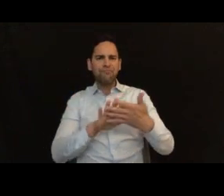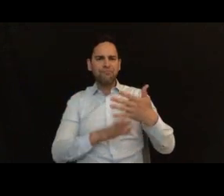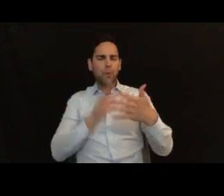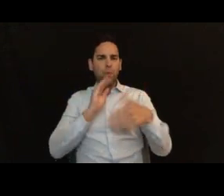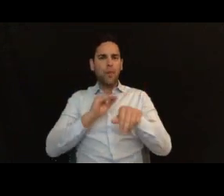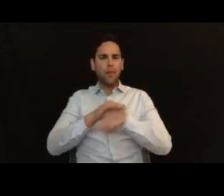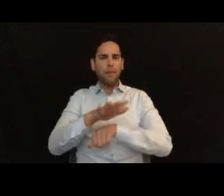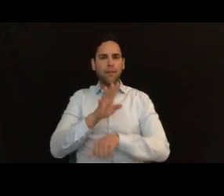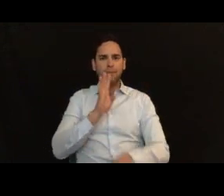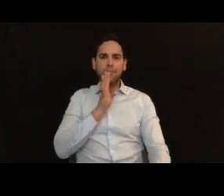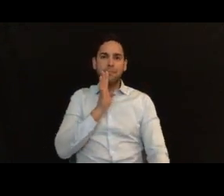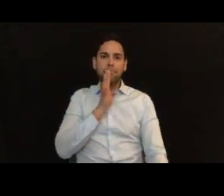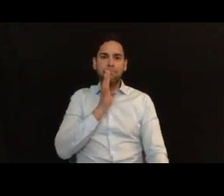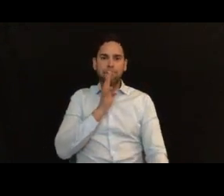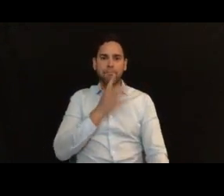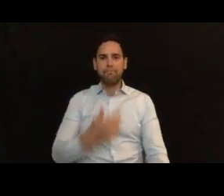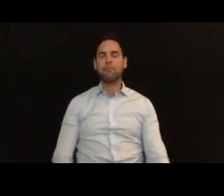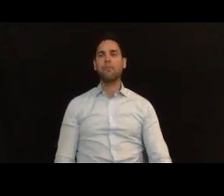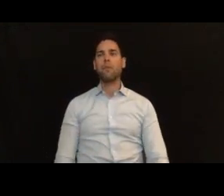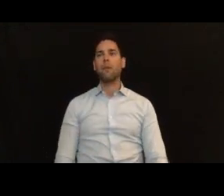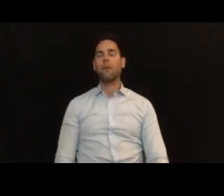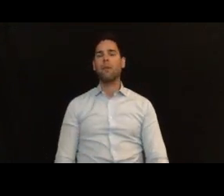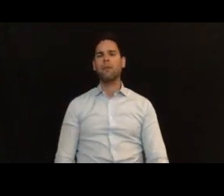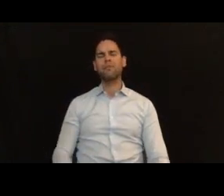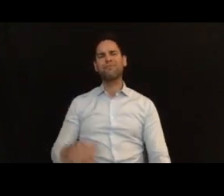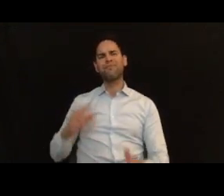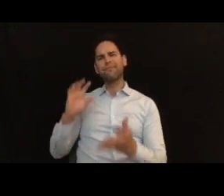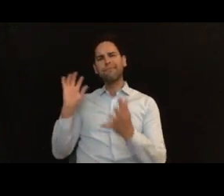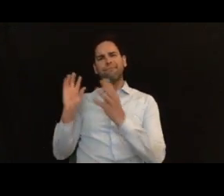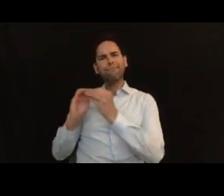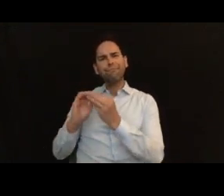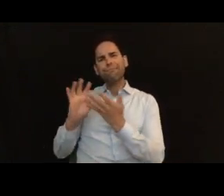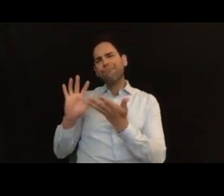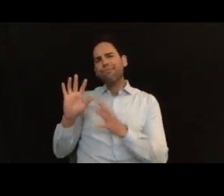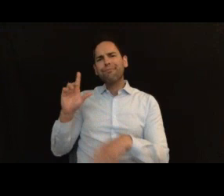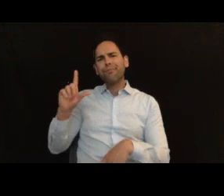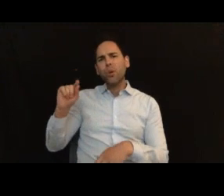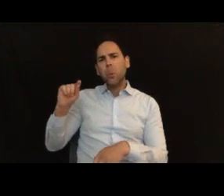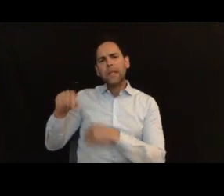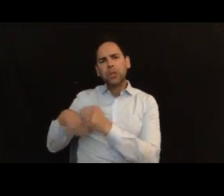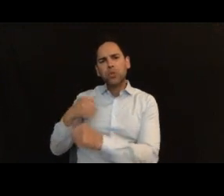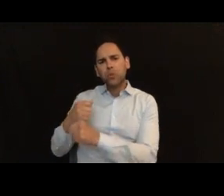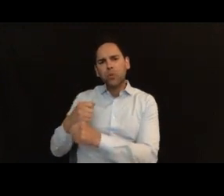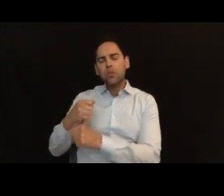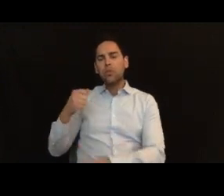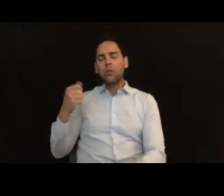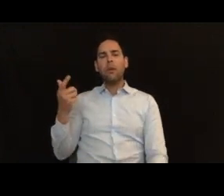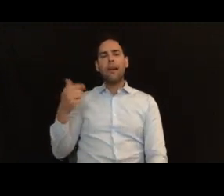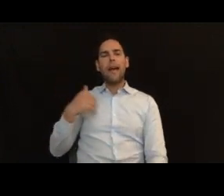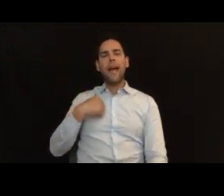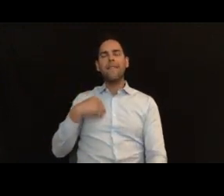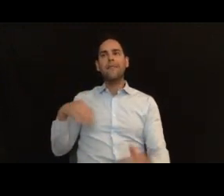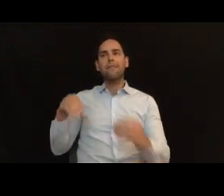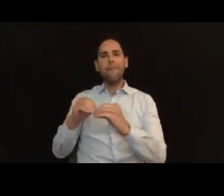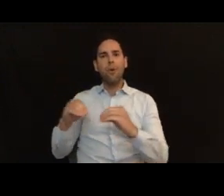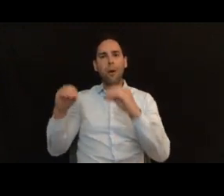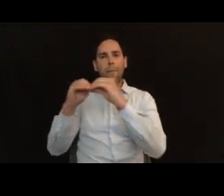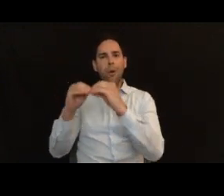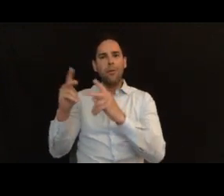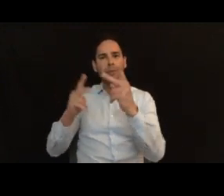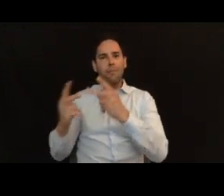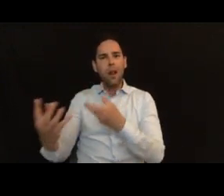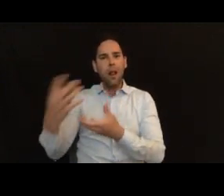Recently, there's maybe in the past couple decades, there's been a movement toward increasingly incorporating